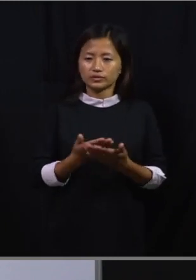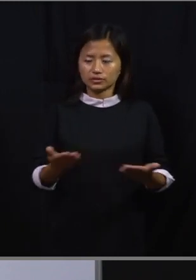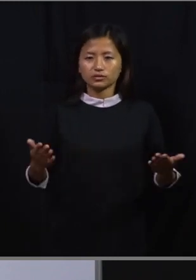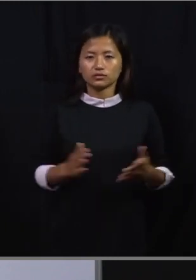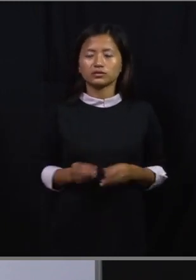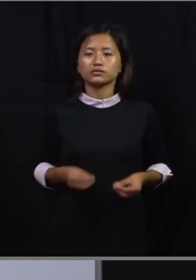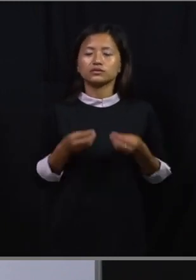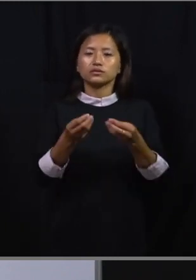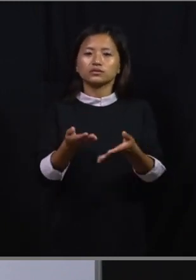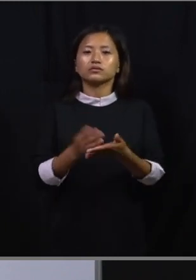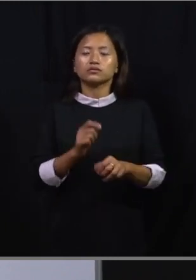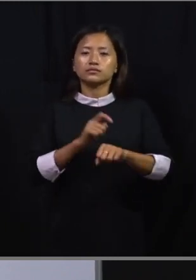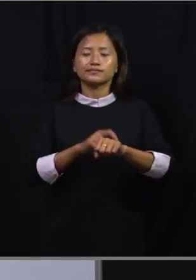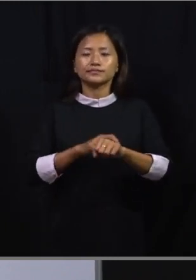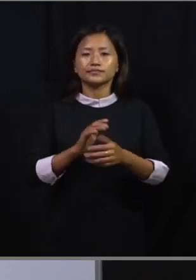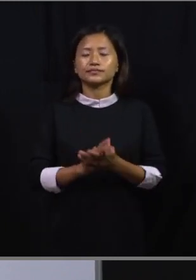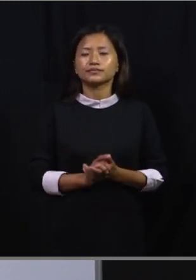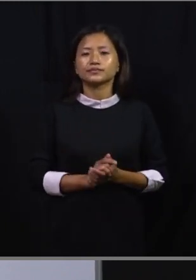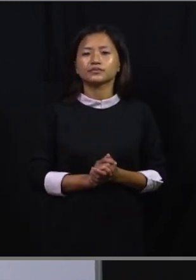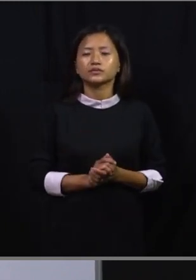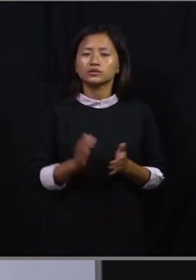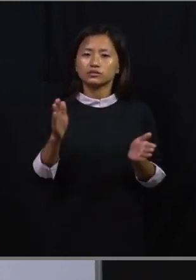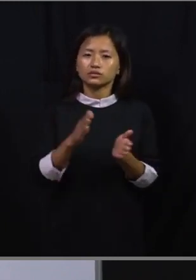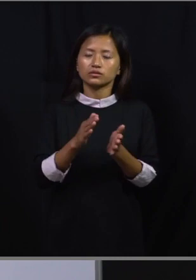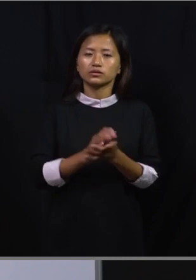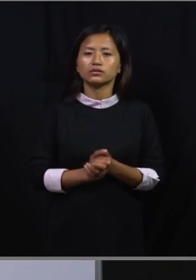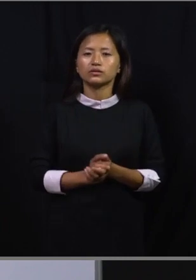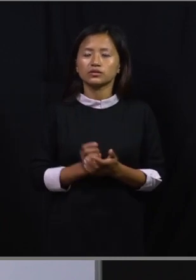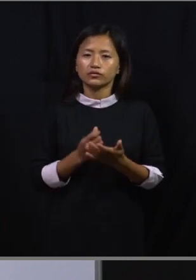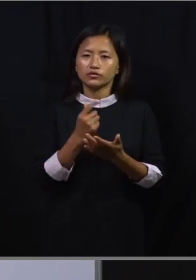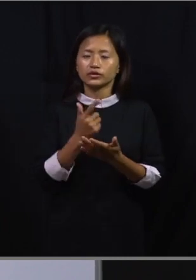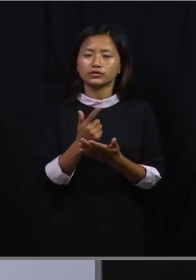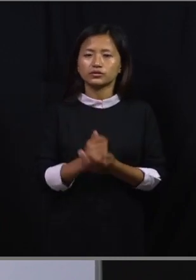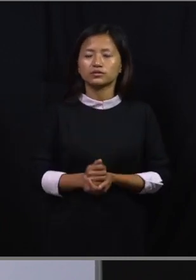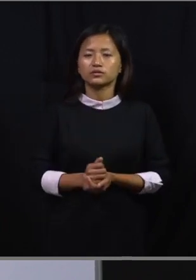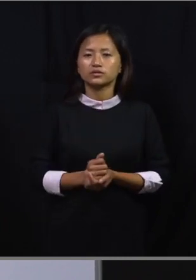given to them in time of this shortage of financial